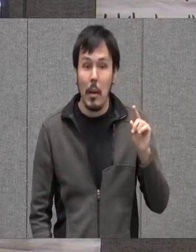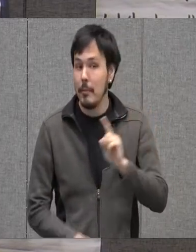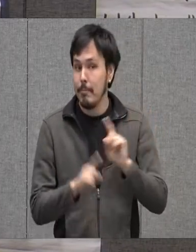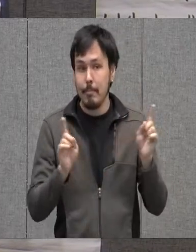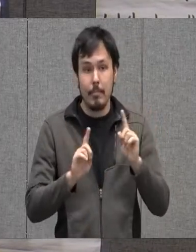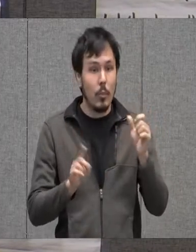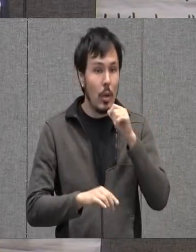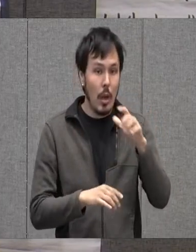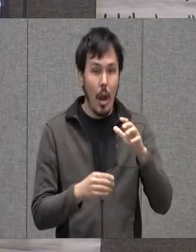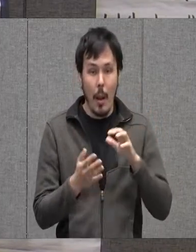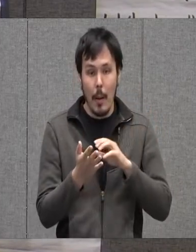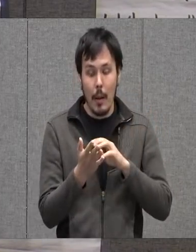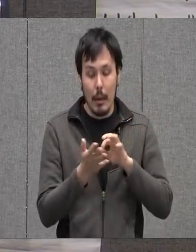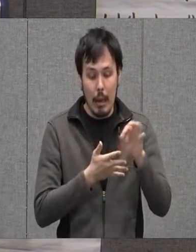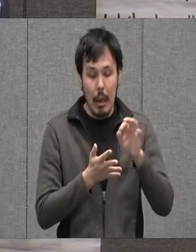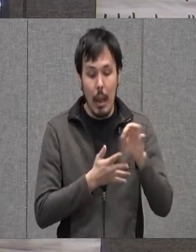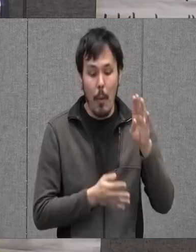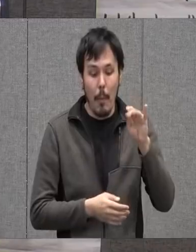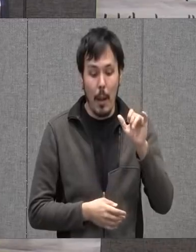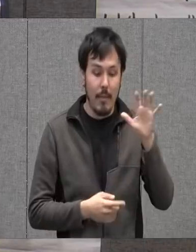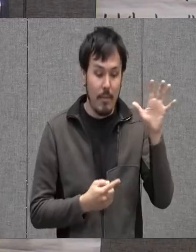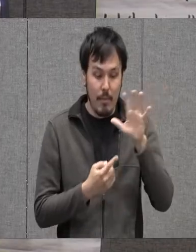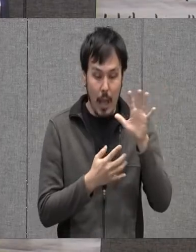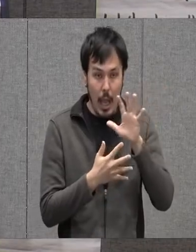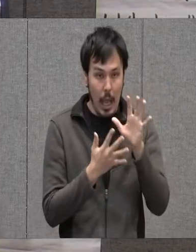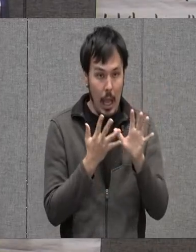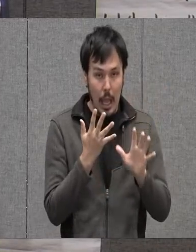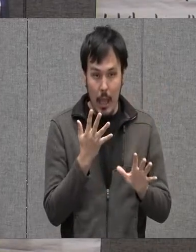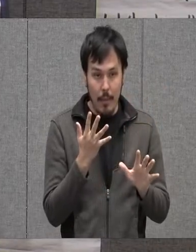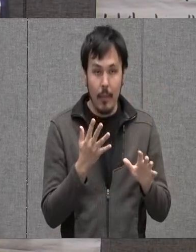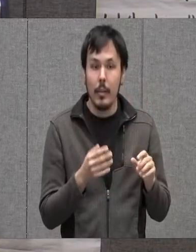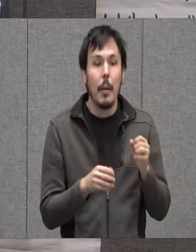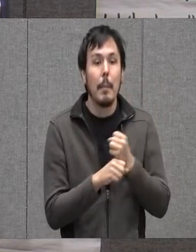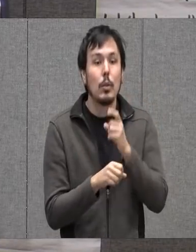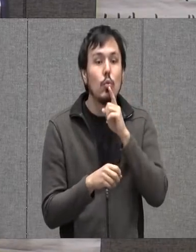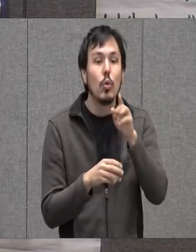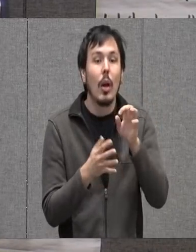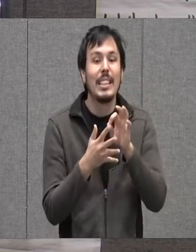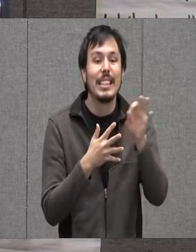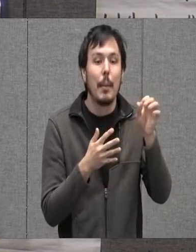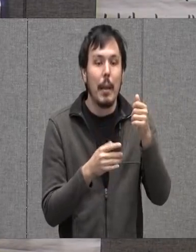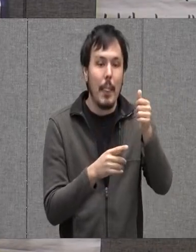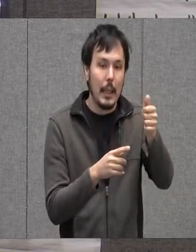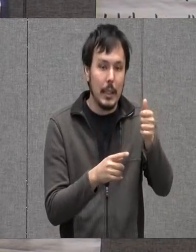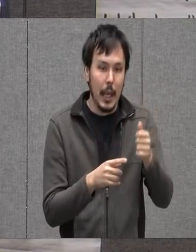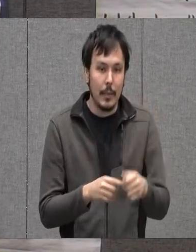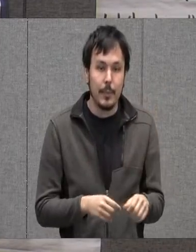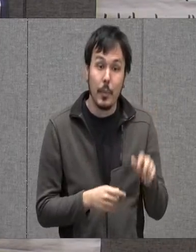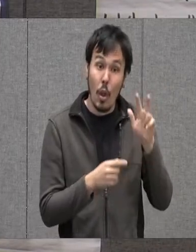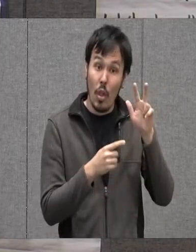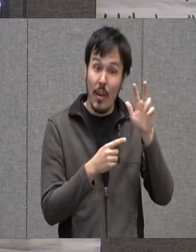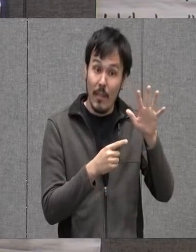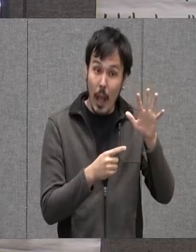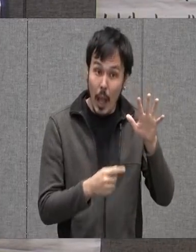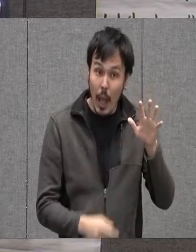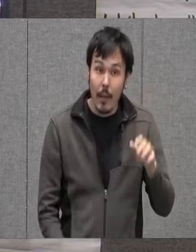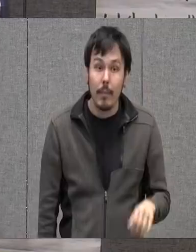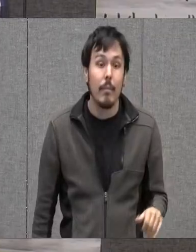by 5s, we're still counting by 10s. So make sure you're skipping a 10. So